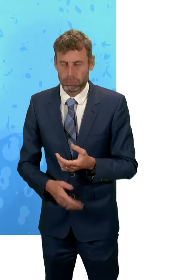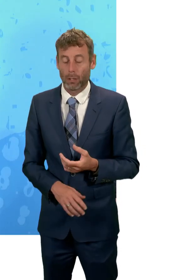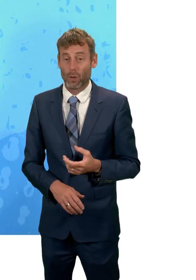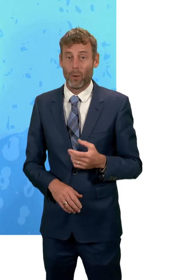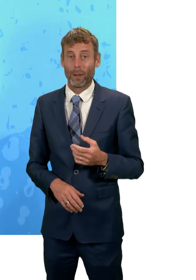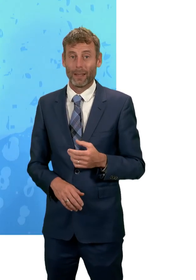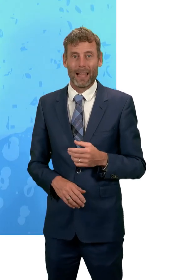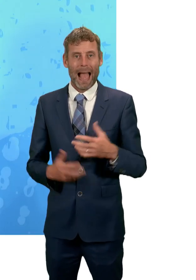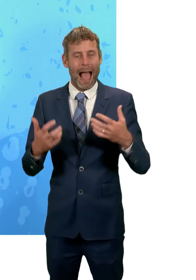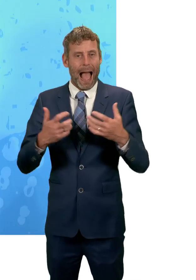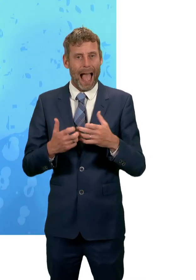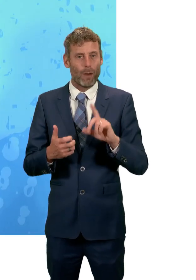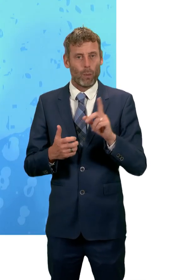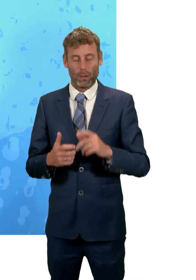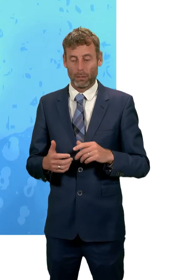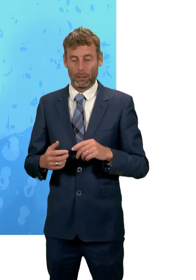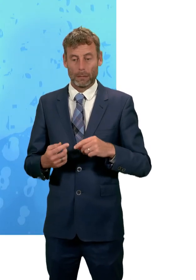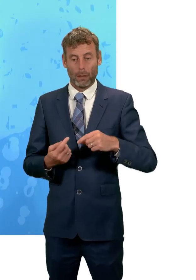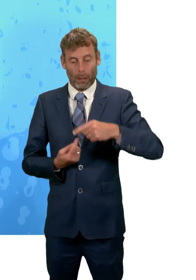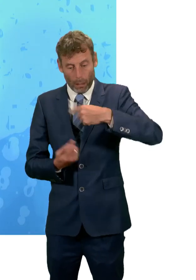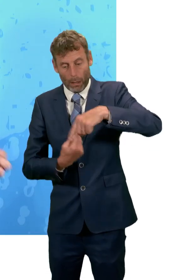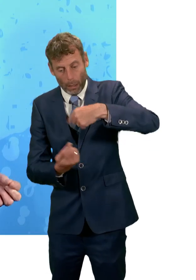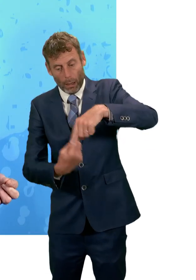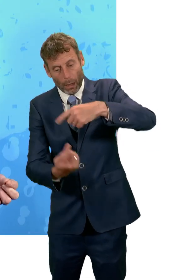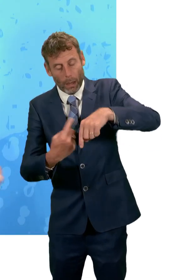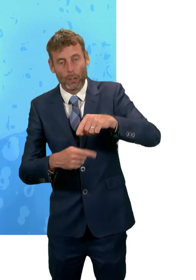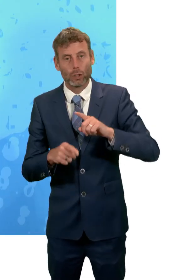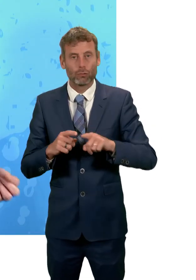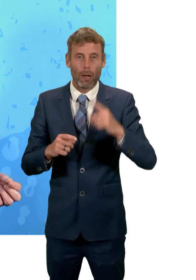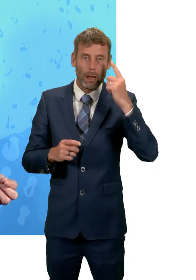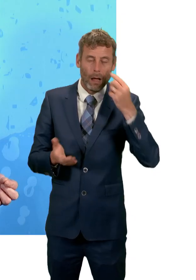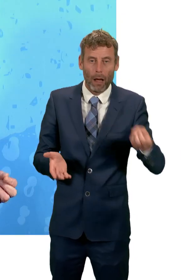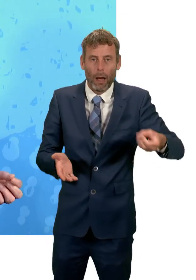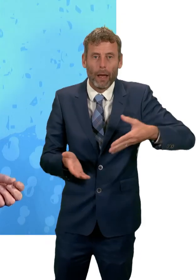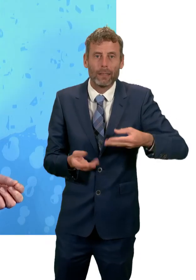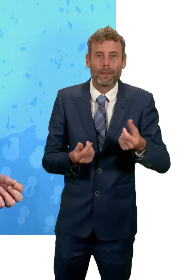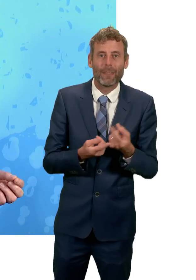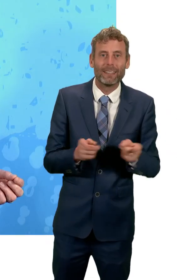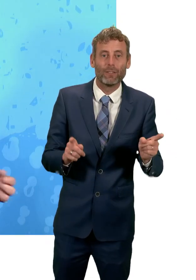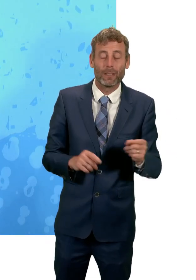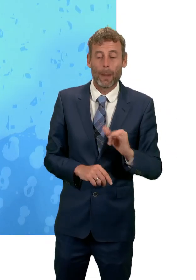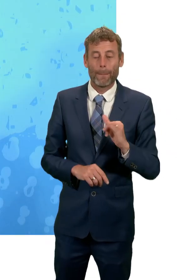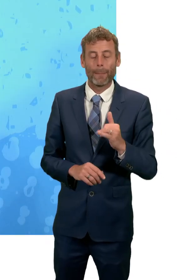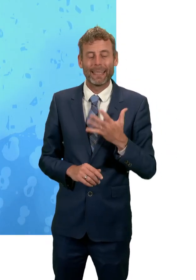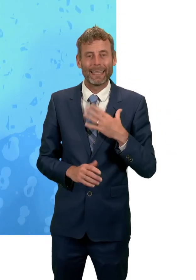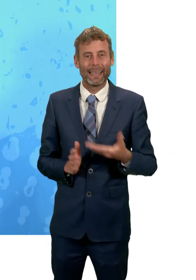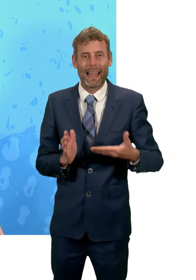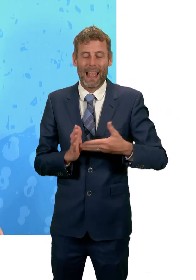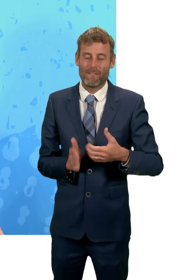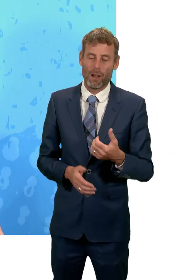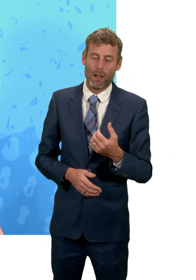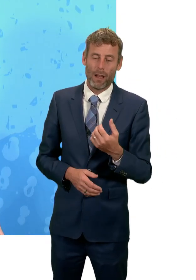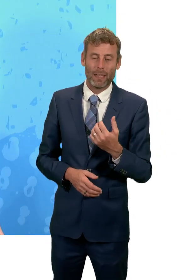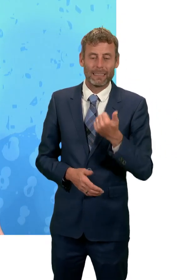and it's getting out of that sort of repertoire. And it might be adding 1 or 2 every 6 months that kind of changes things